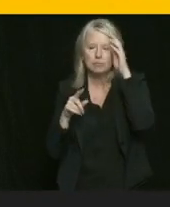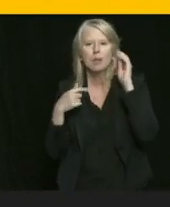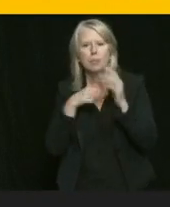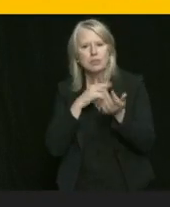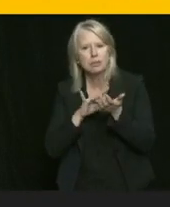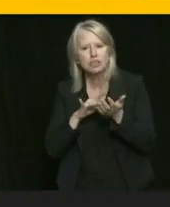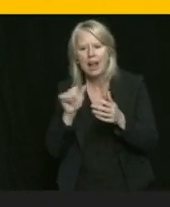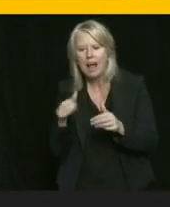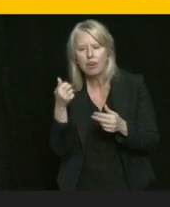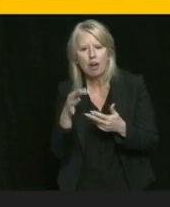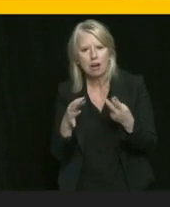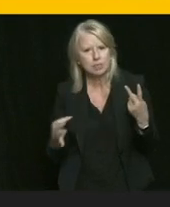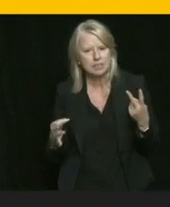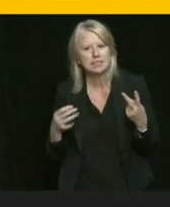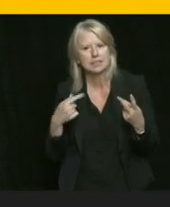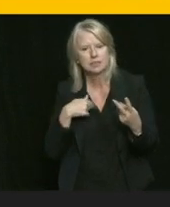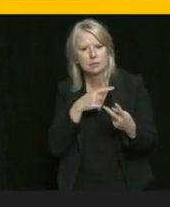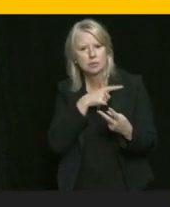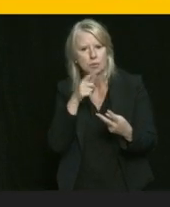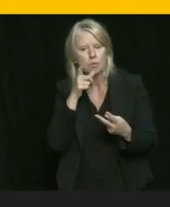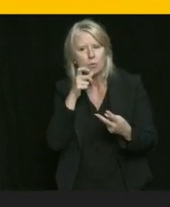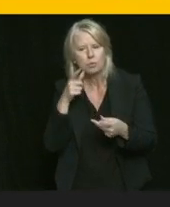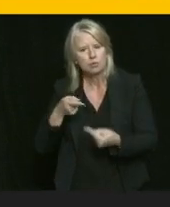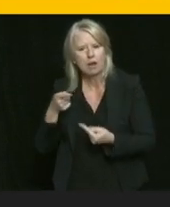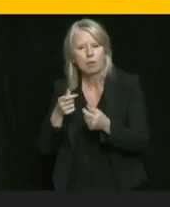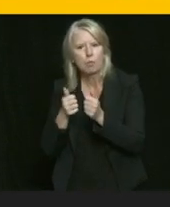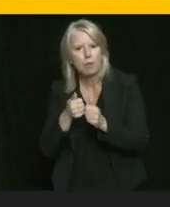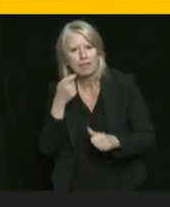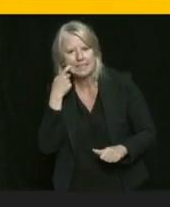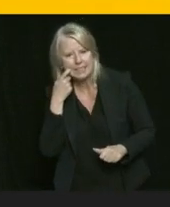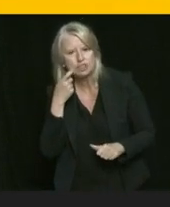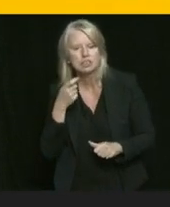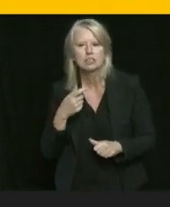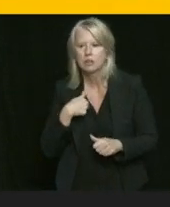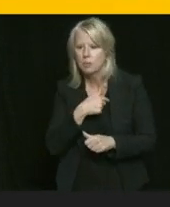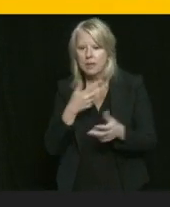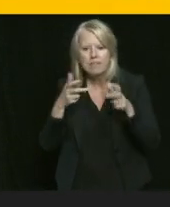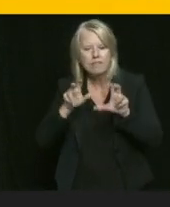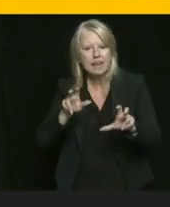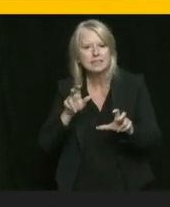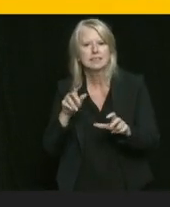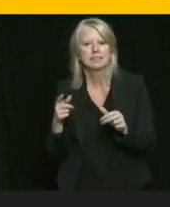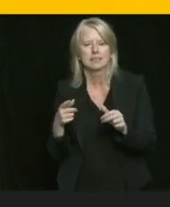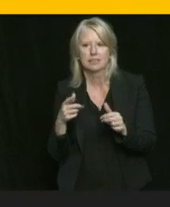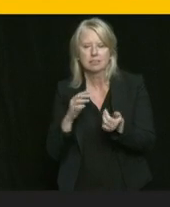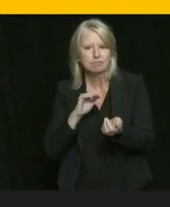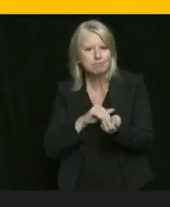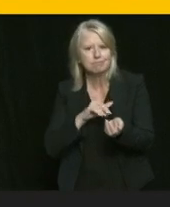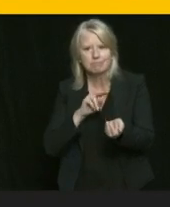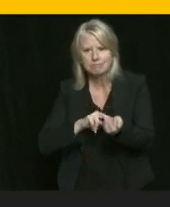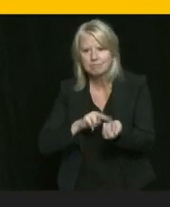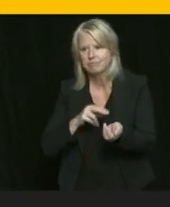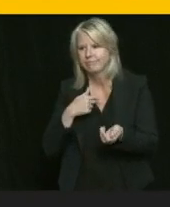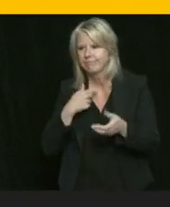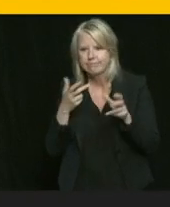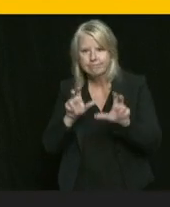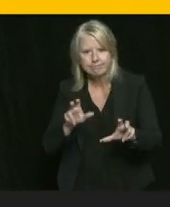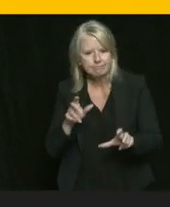to help people with who are struggling with addictions. We've continued to invest in frontline workers. We've continued to make investments